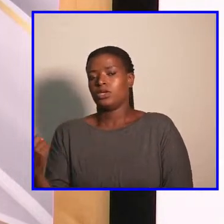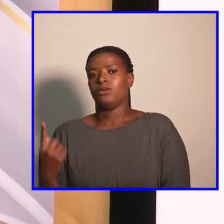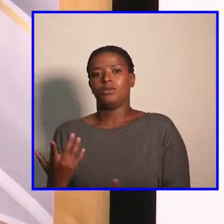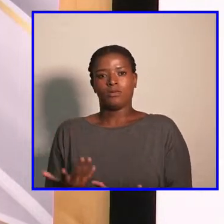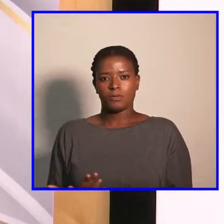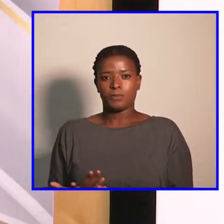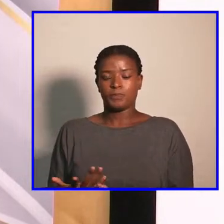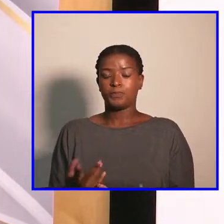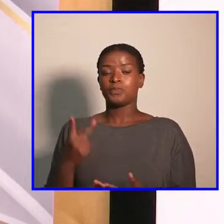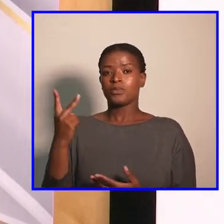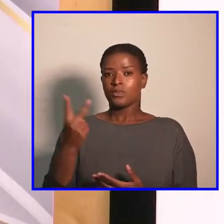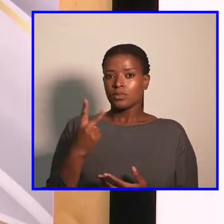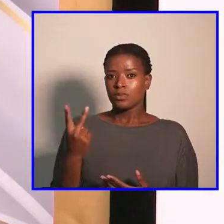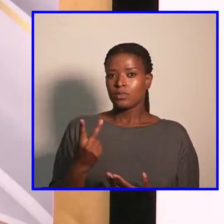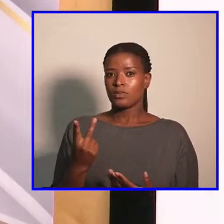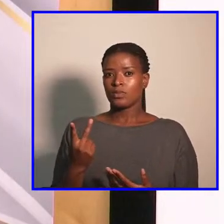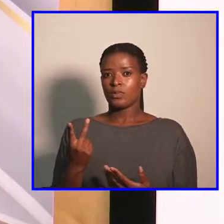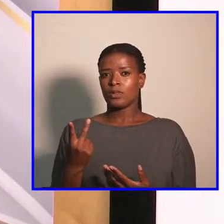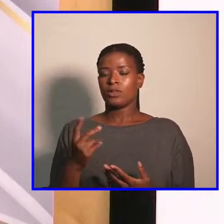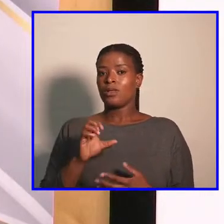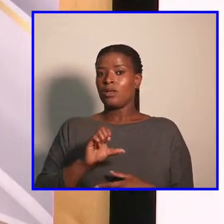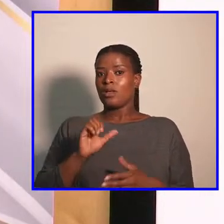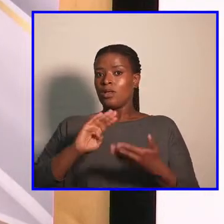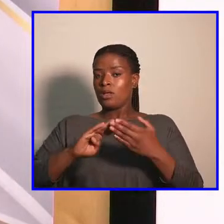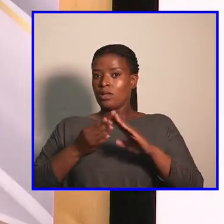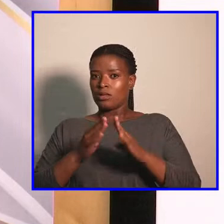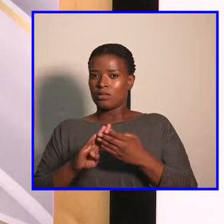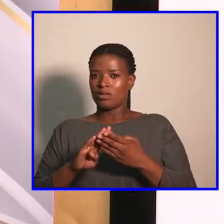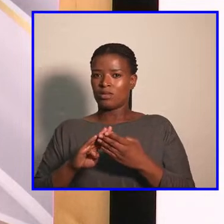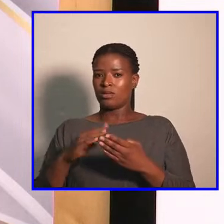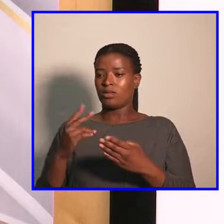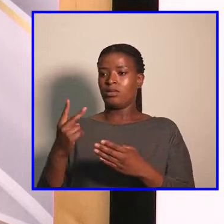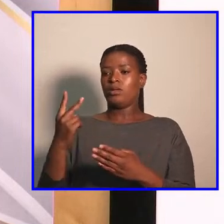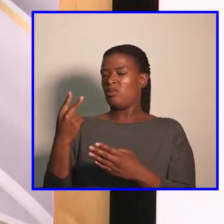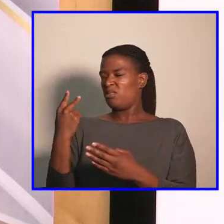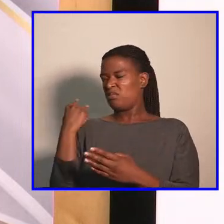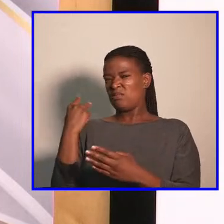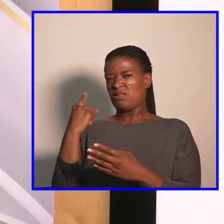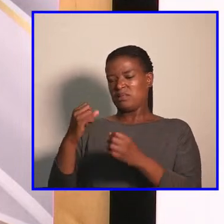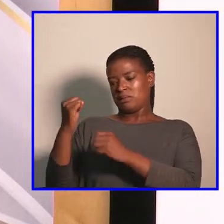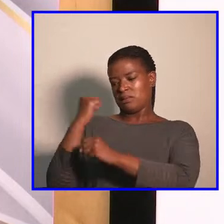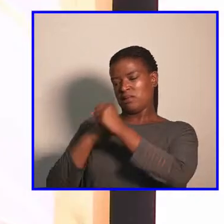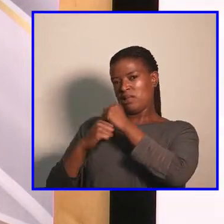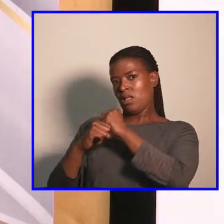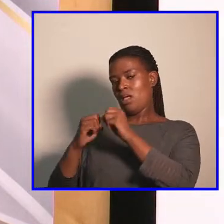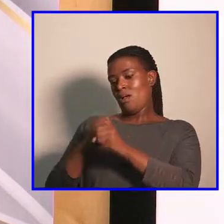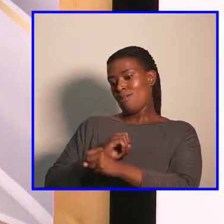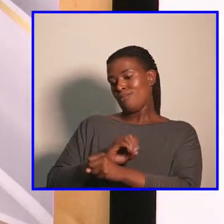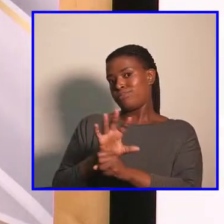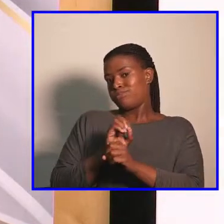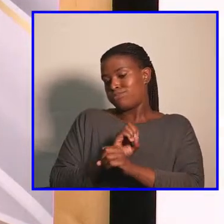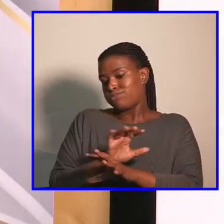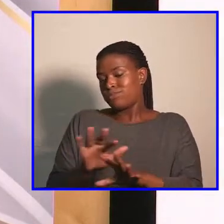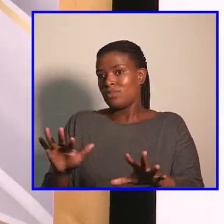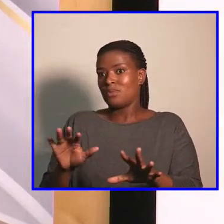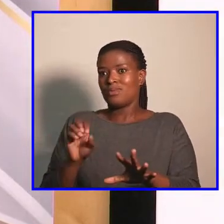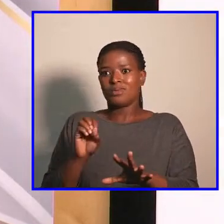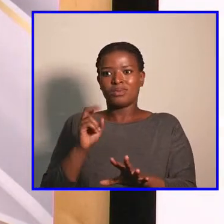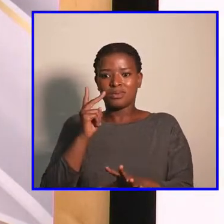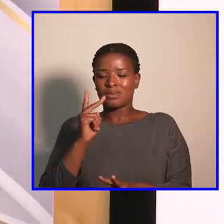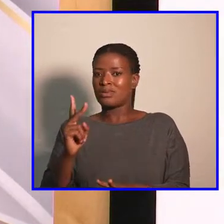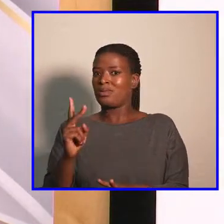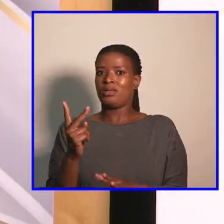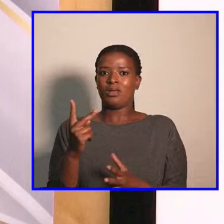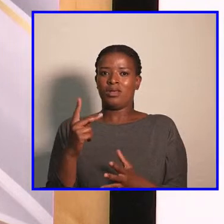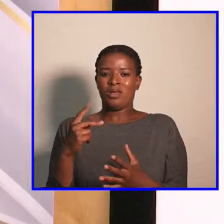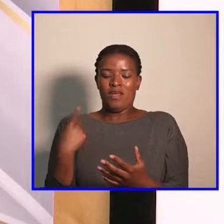And in particular, the most vulnerable in society, as we saw during COVID, would be left completely destitute